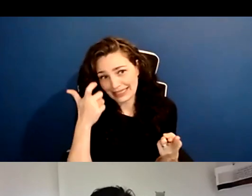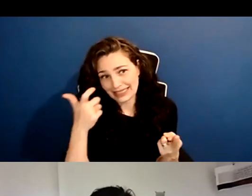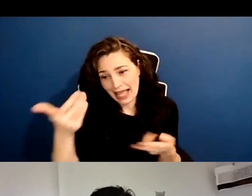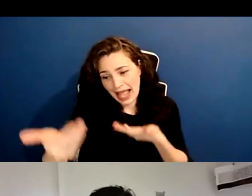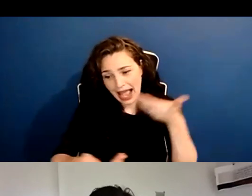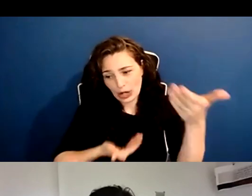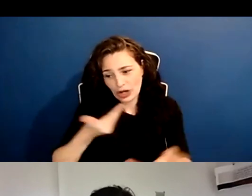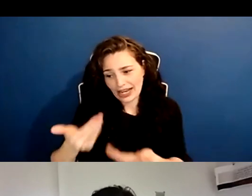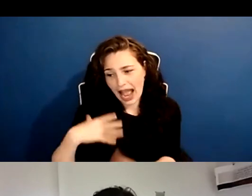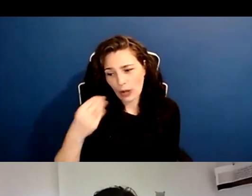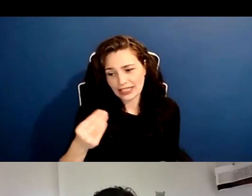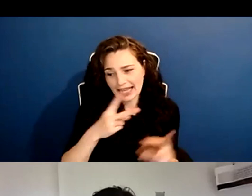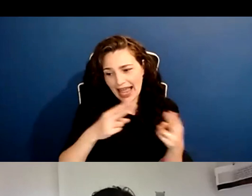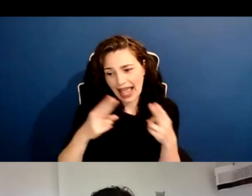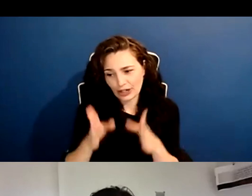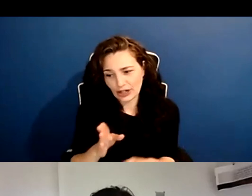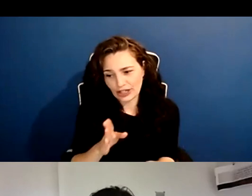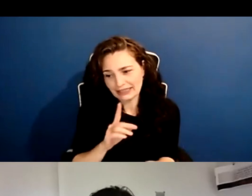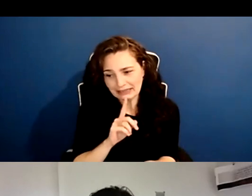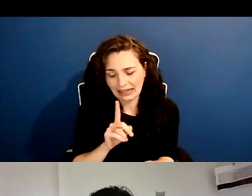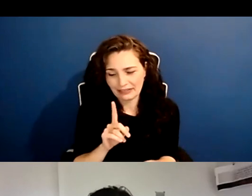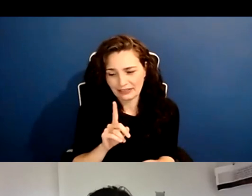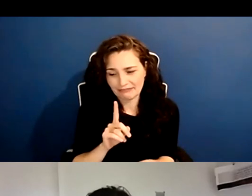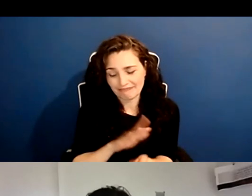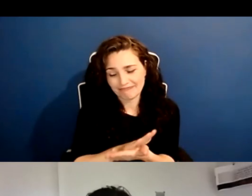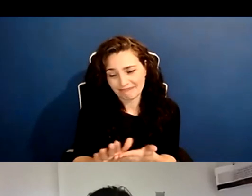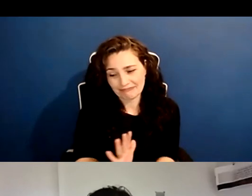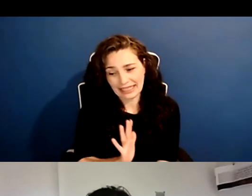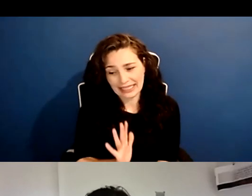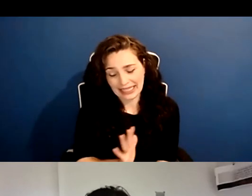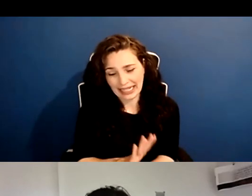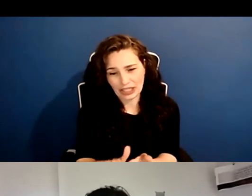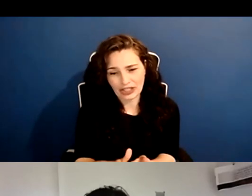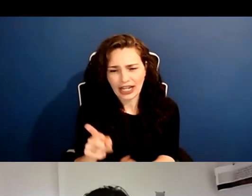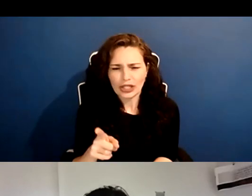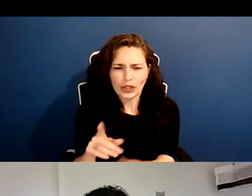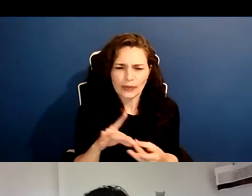luxury. You mentioned the pre-interviews, and that's actually one of the questions.